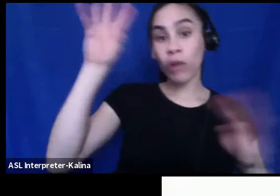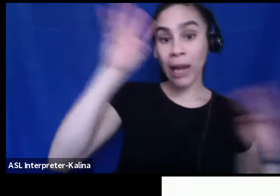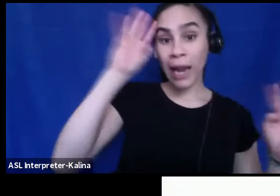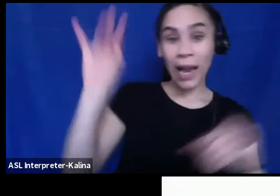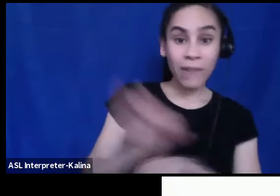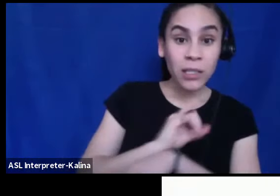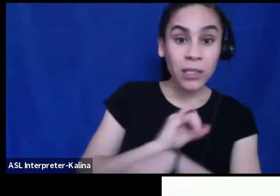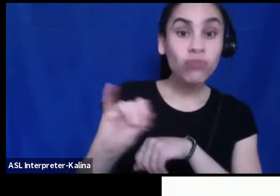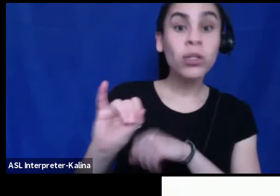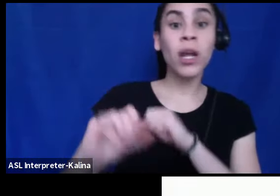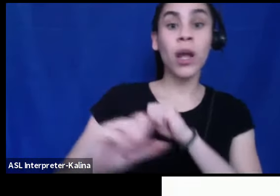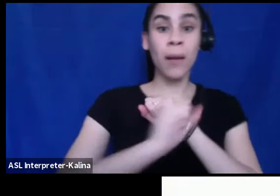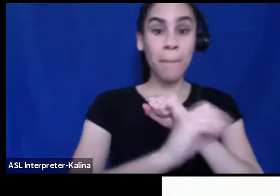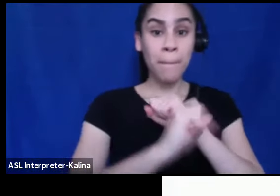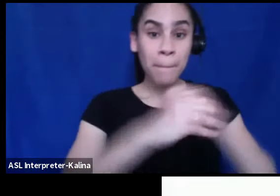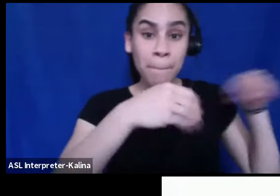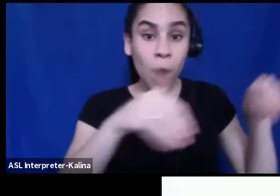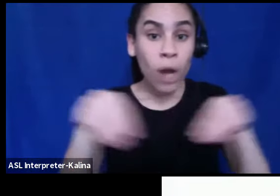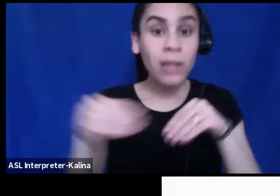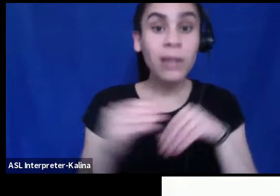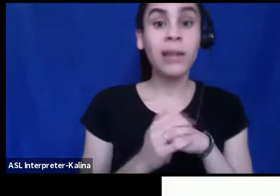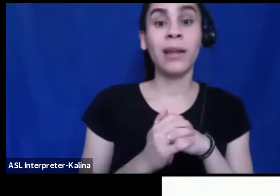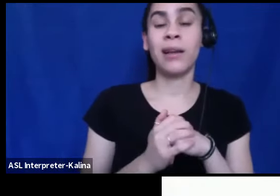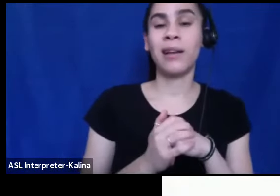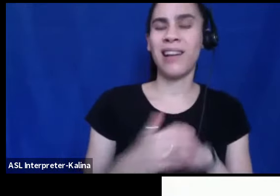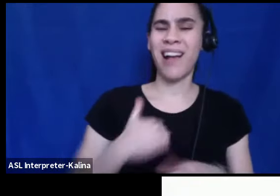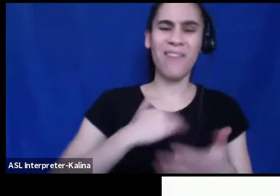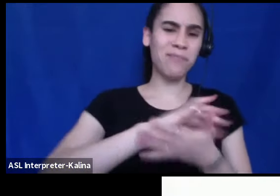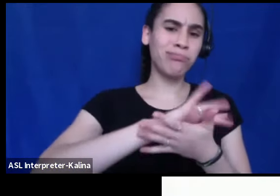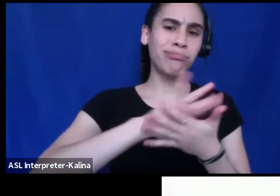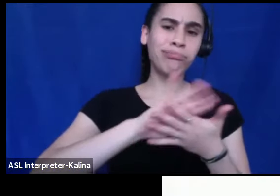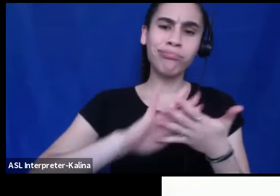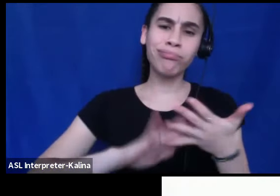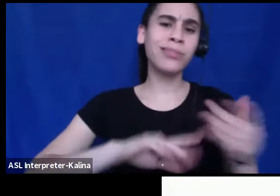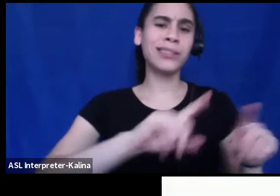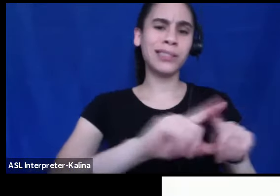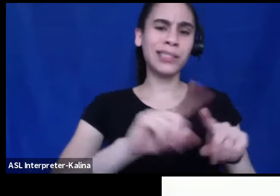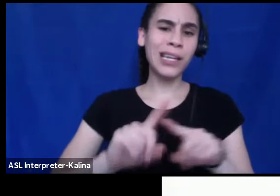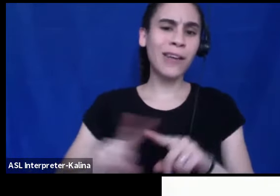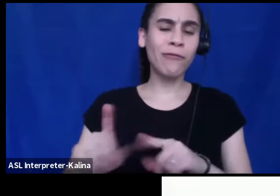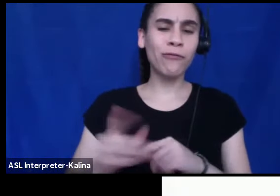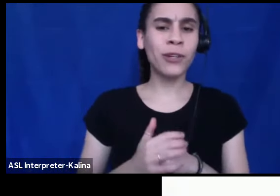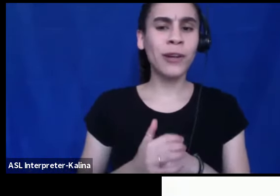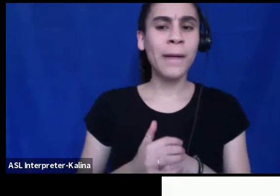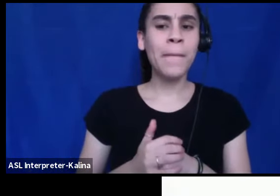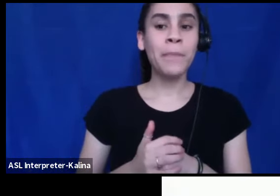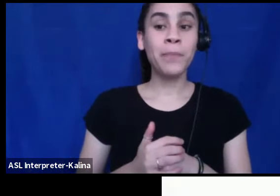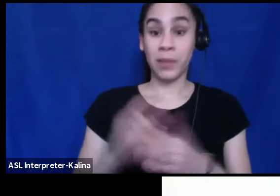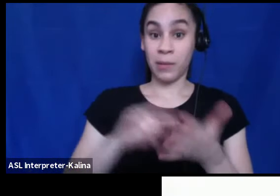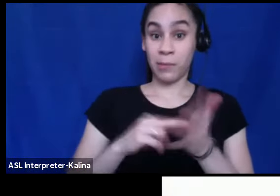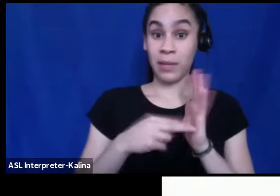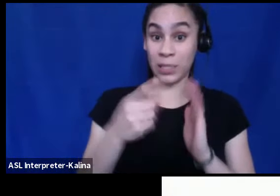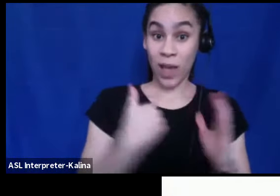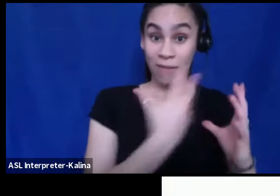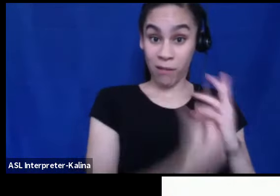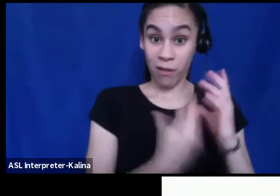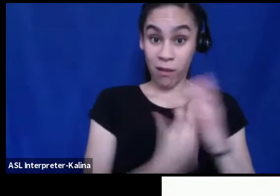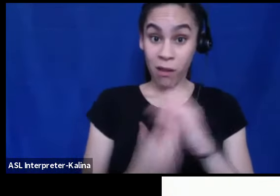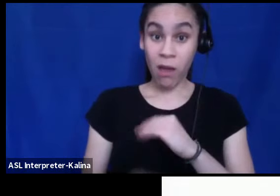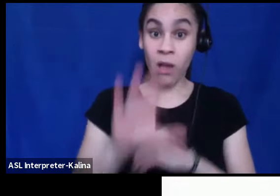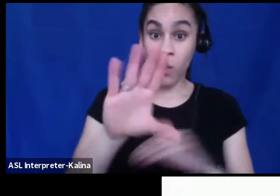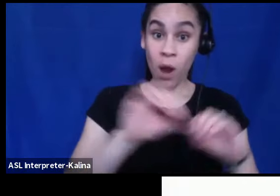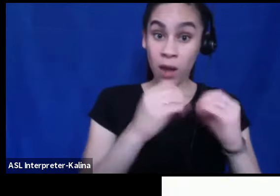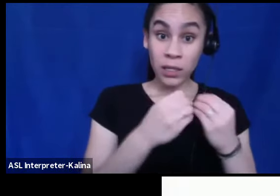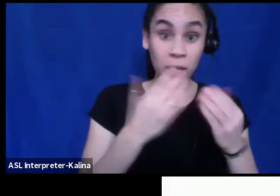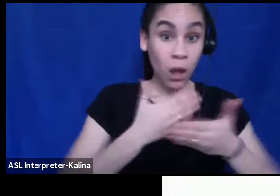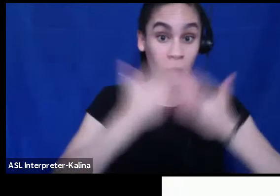in marketing, they work in all aspects, right? So think about, if there are holes in your organization where you don't have disabled people, take a look